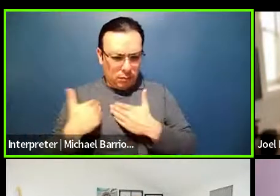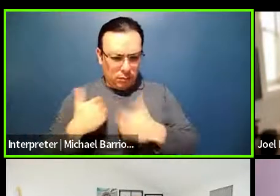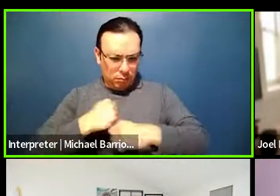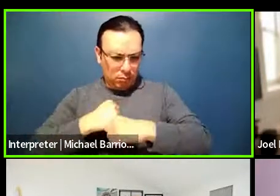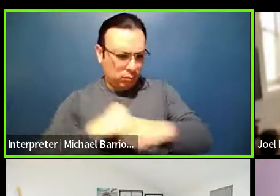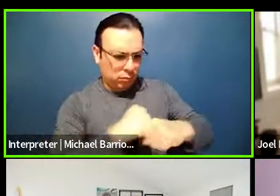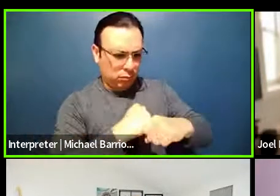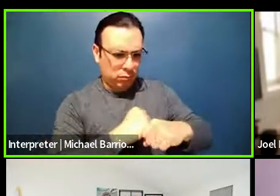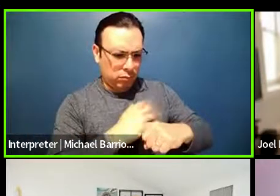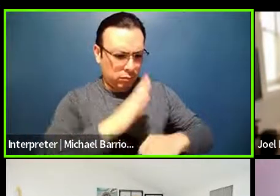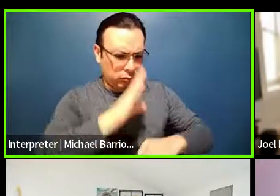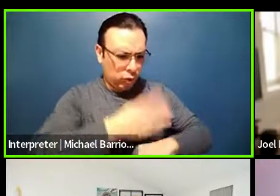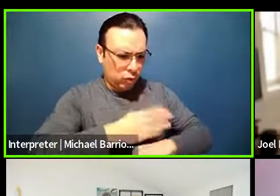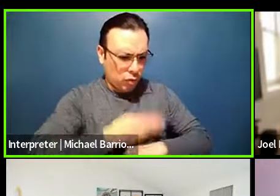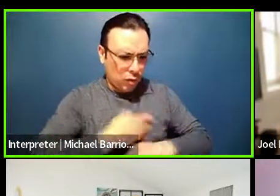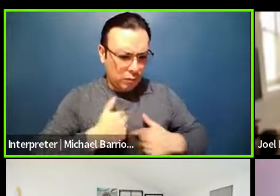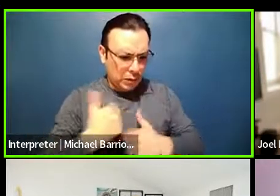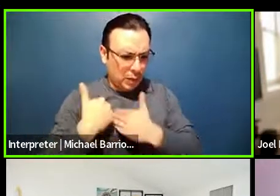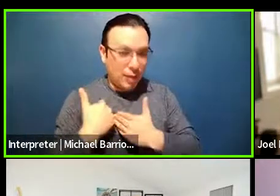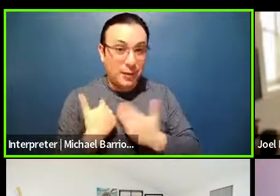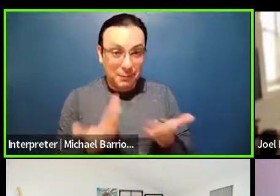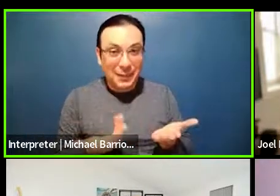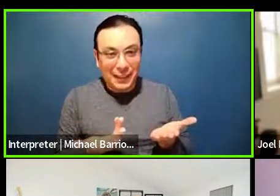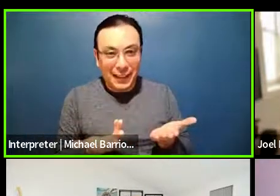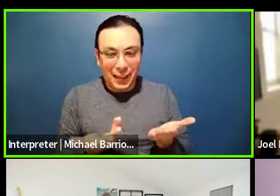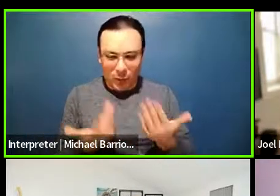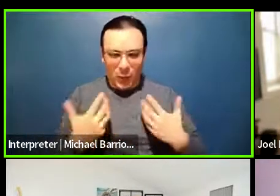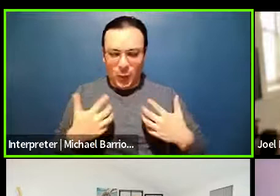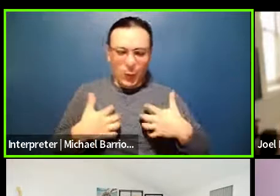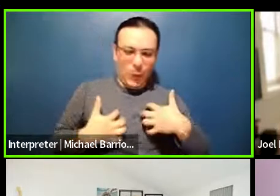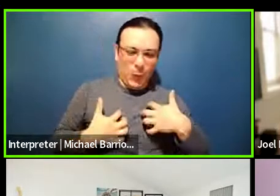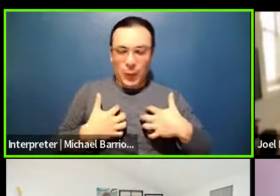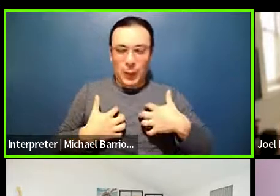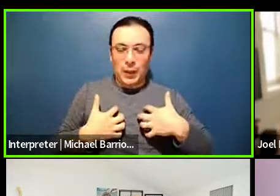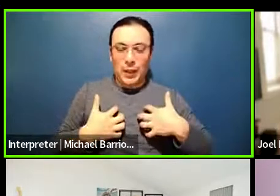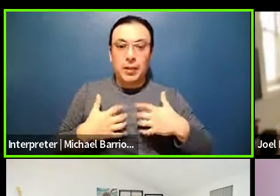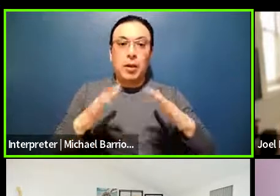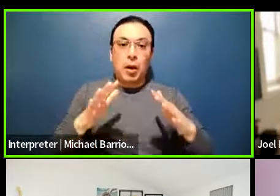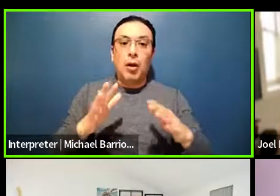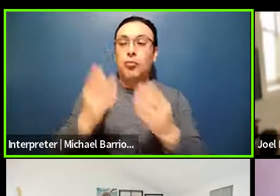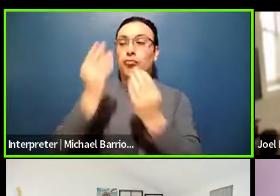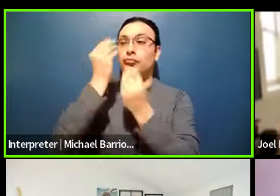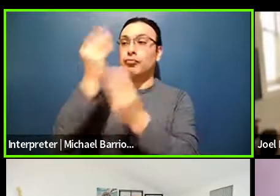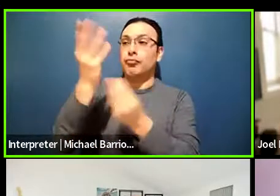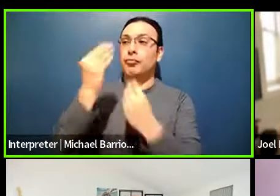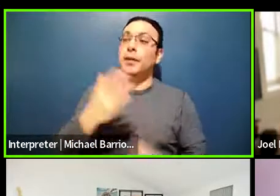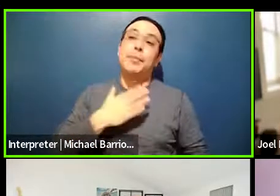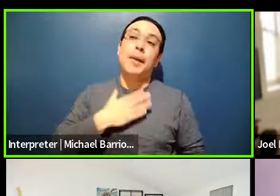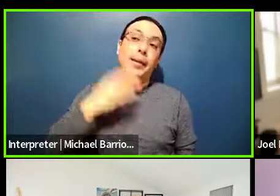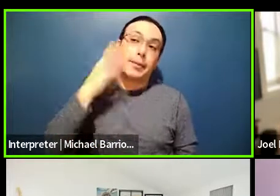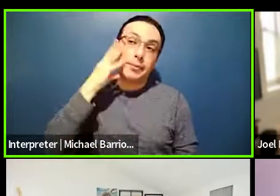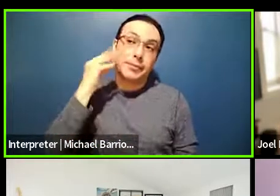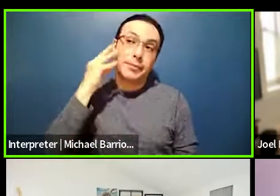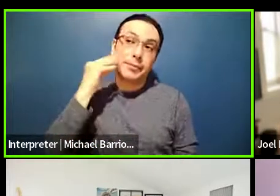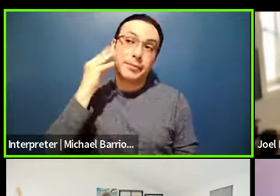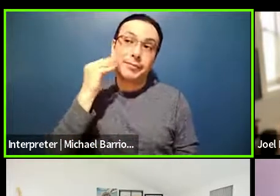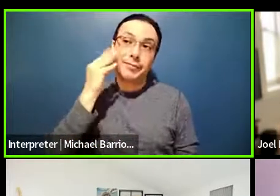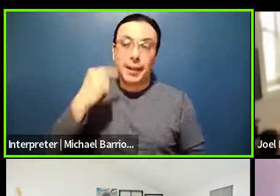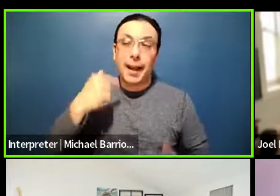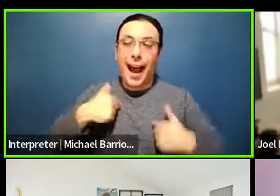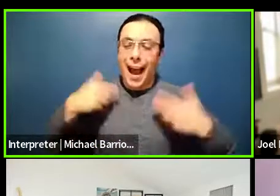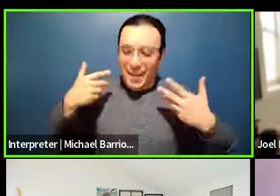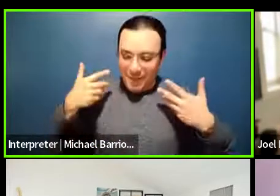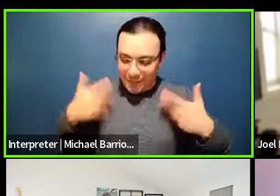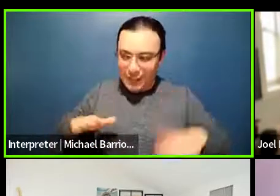the narrative of, our firsthand experience of understanding, we wouldn't, I